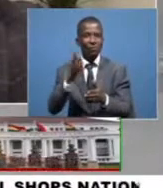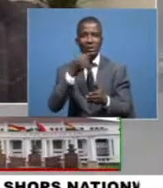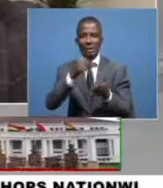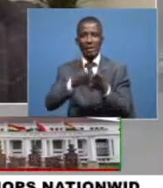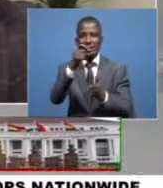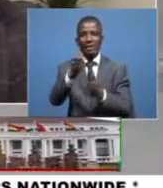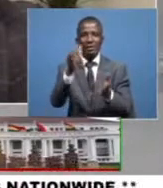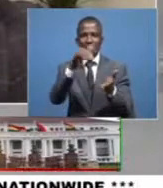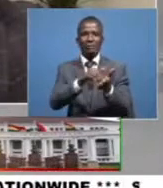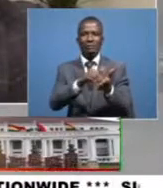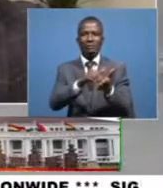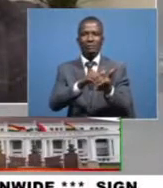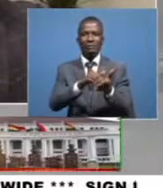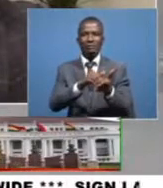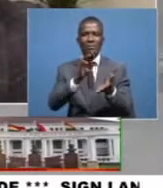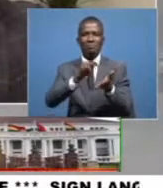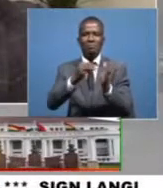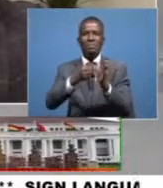means.